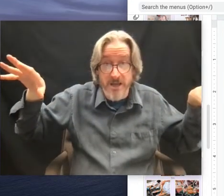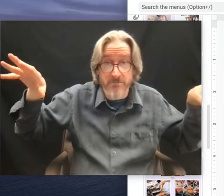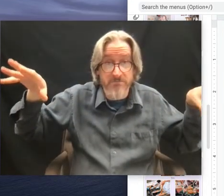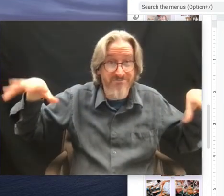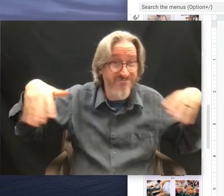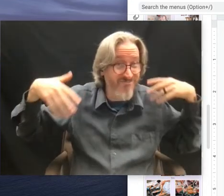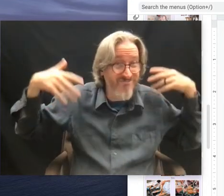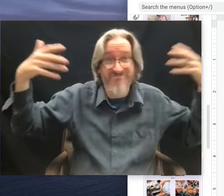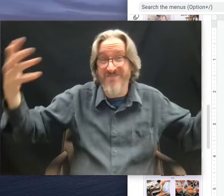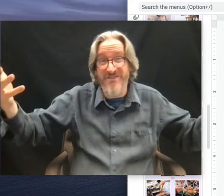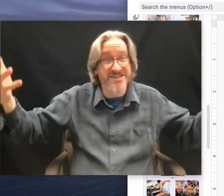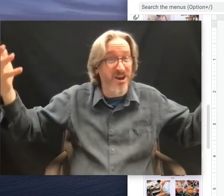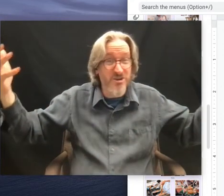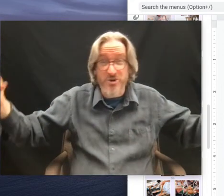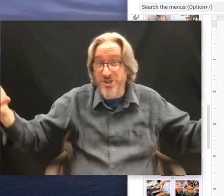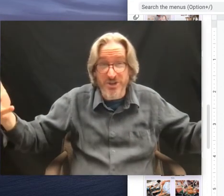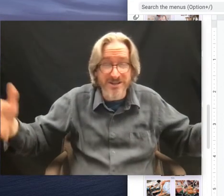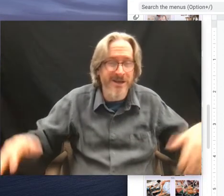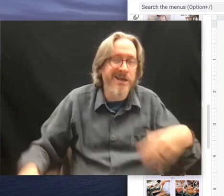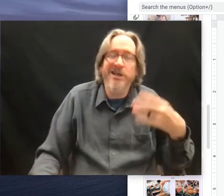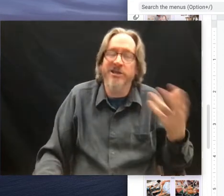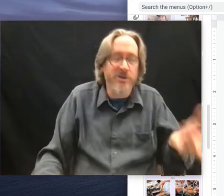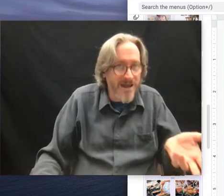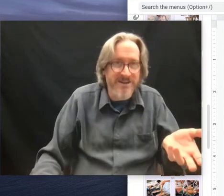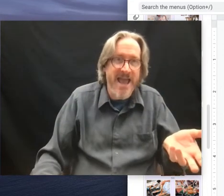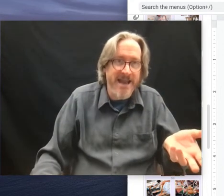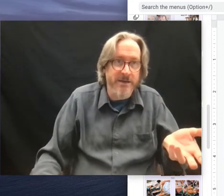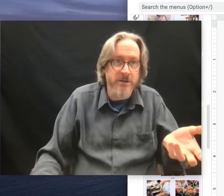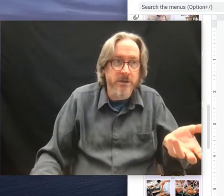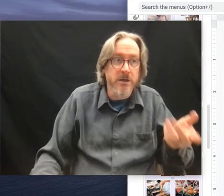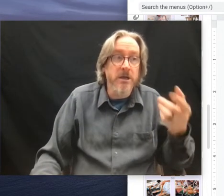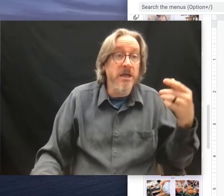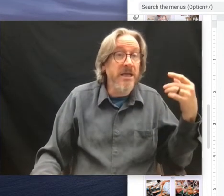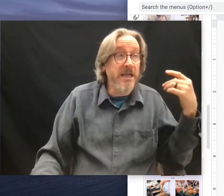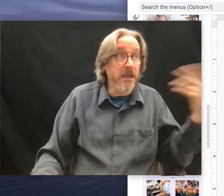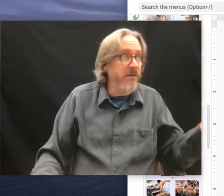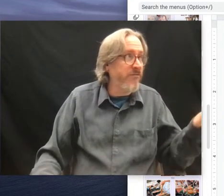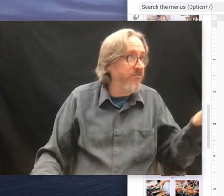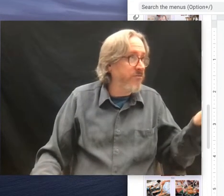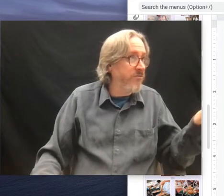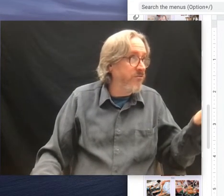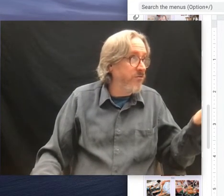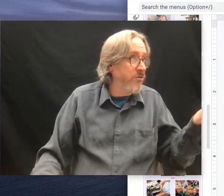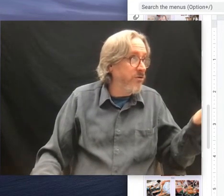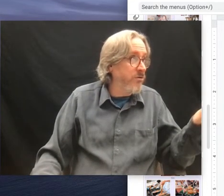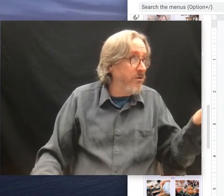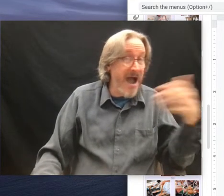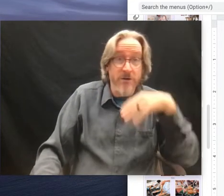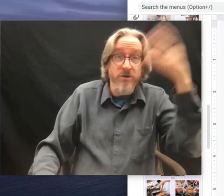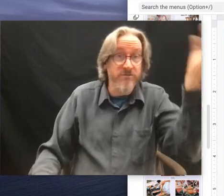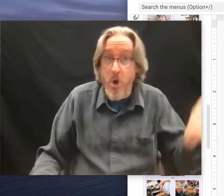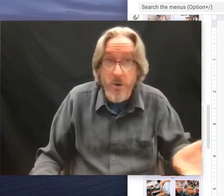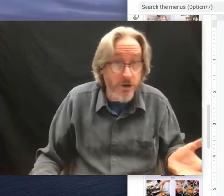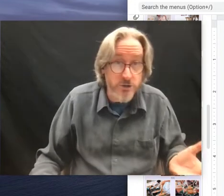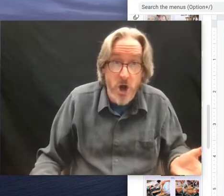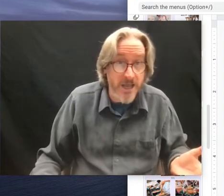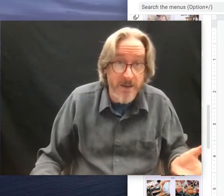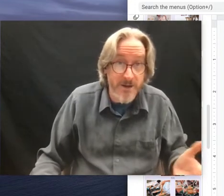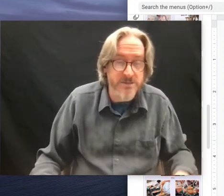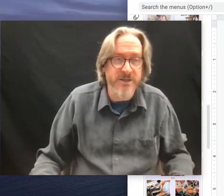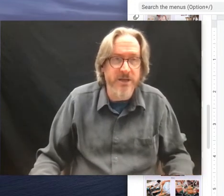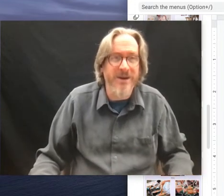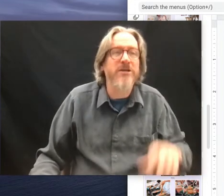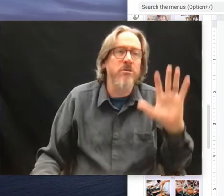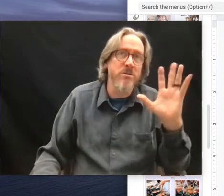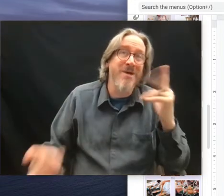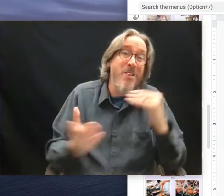the time, if it's understood, you don't have to add it. If out of nowhere you're talking